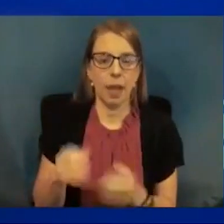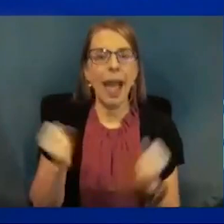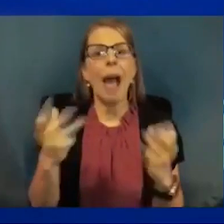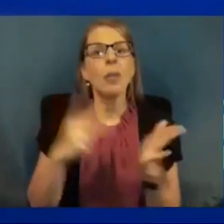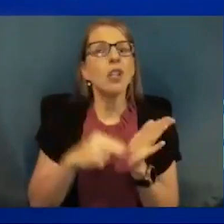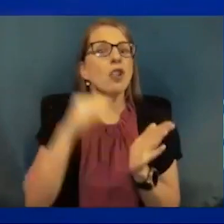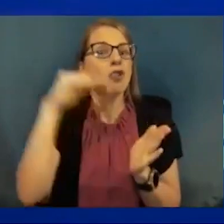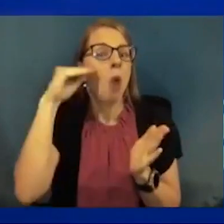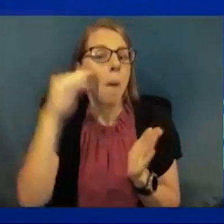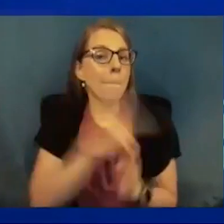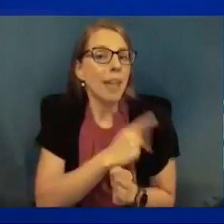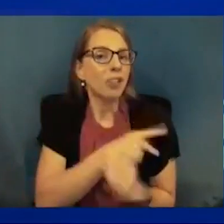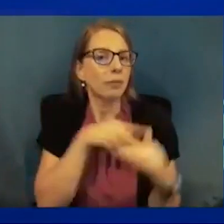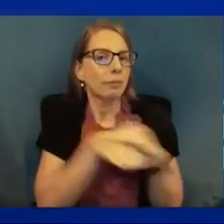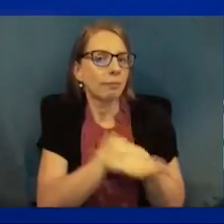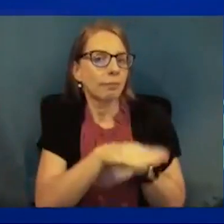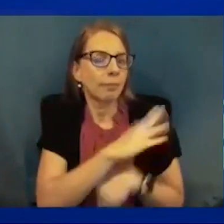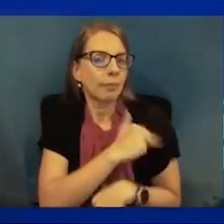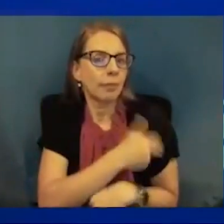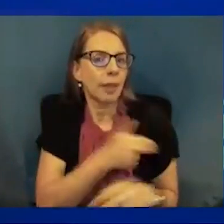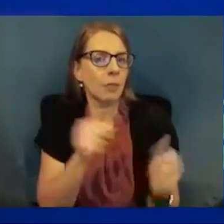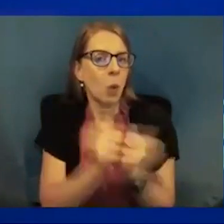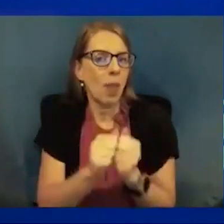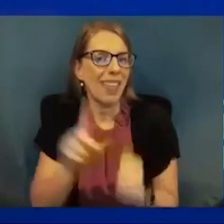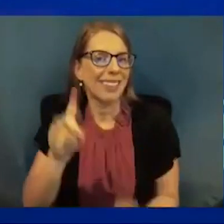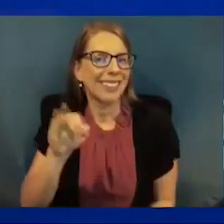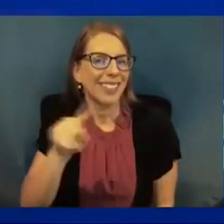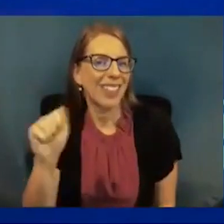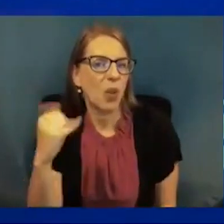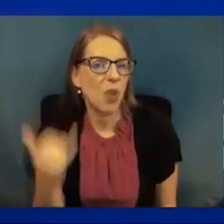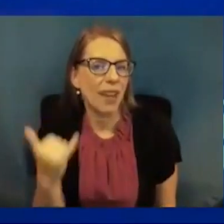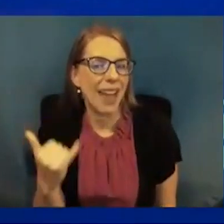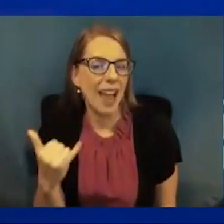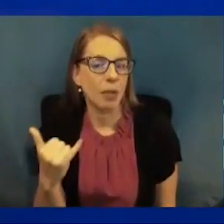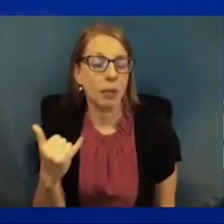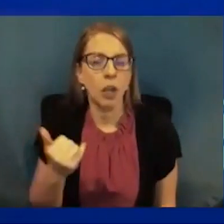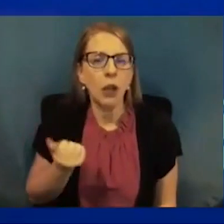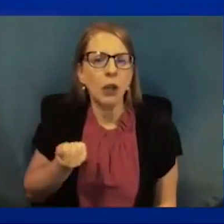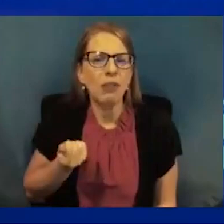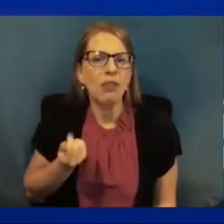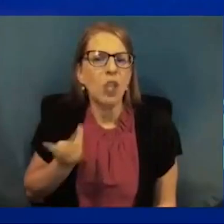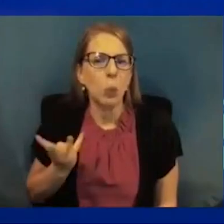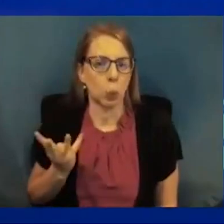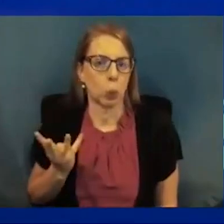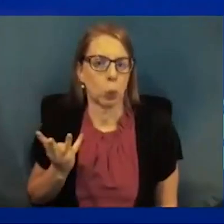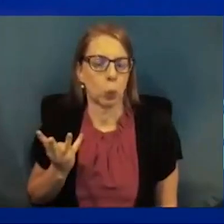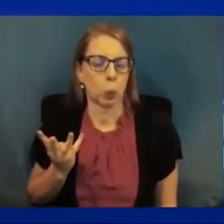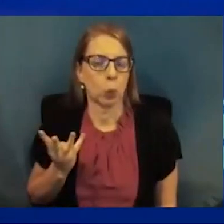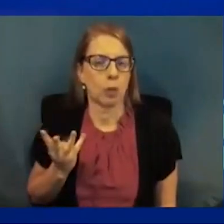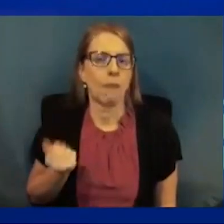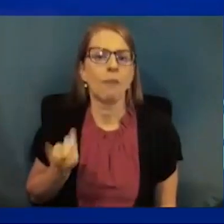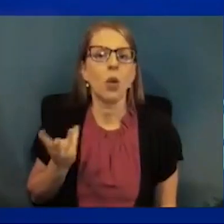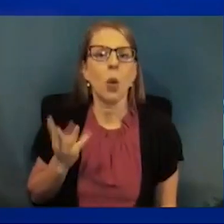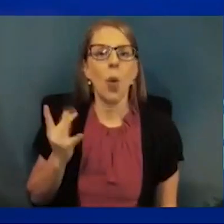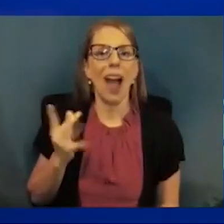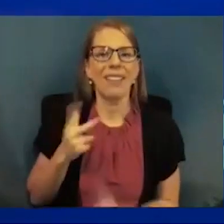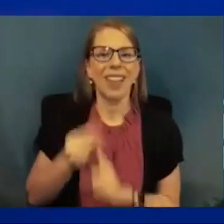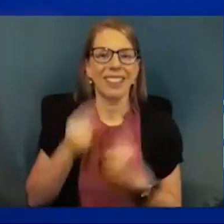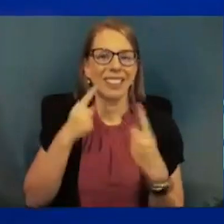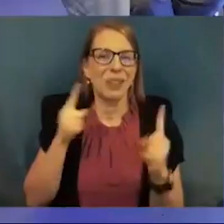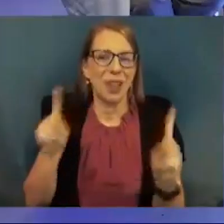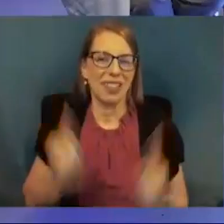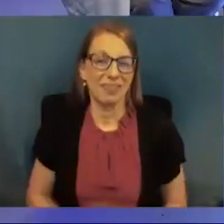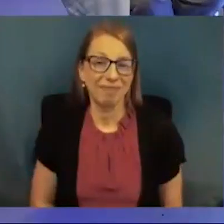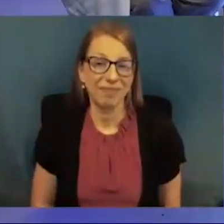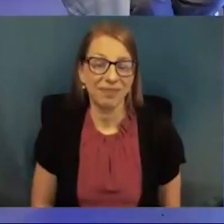coming into the hospital with Delta right now? And the answer is very, very, very few. And the reason is because vaccination works. What kind of treatments or